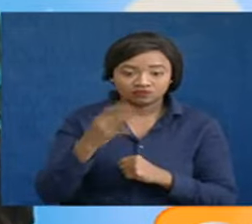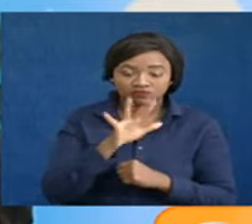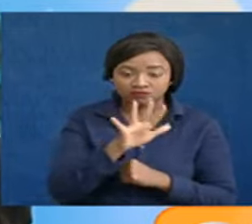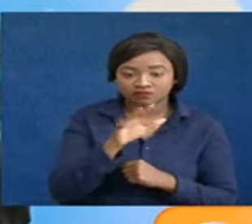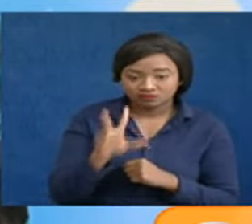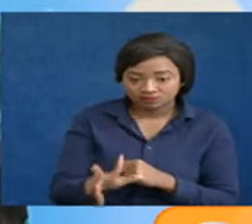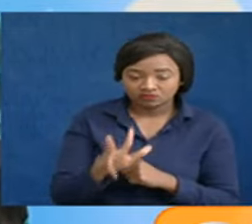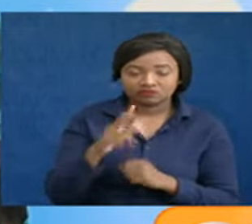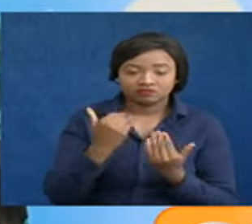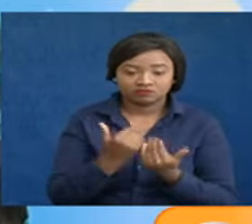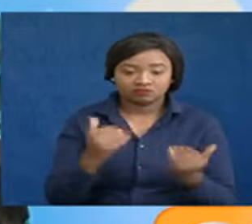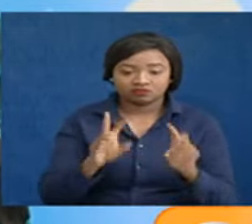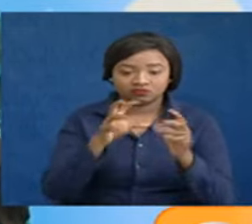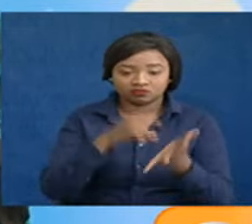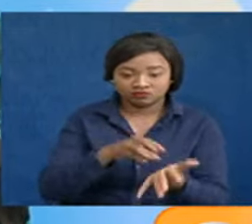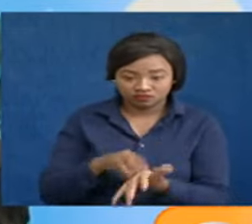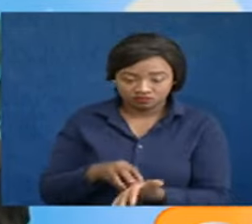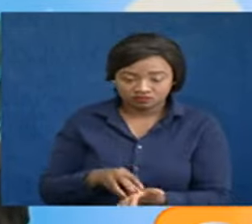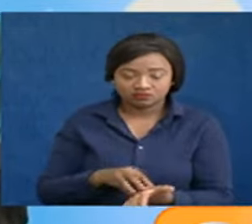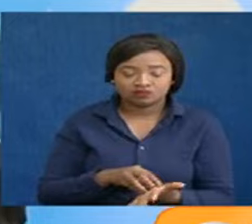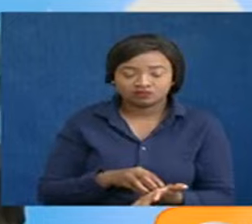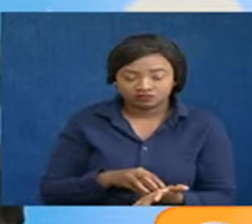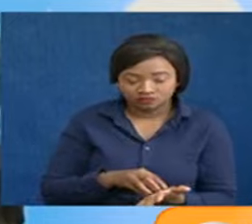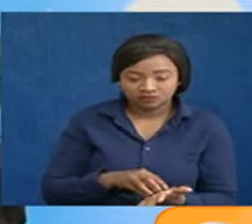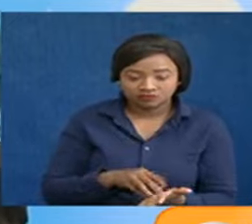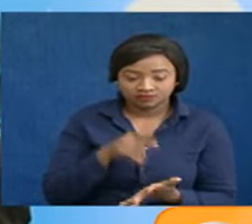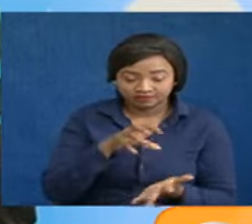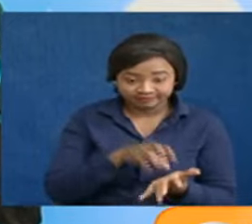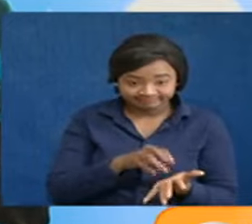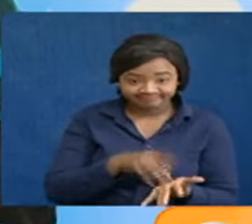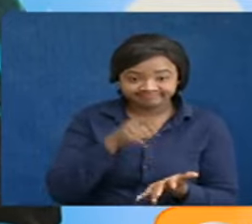16,453 children matters, including